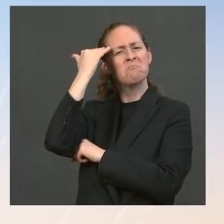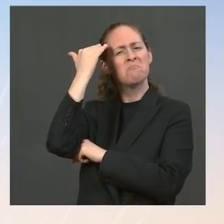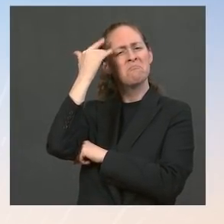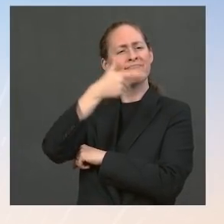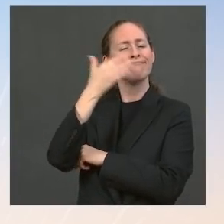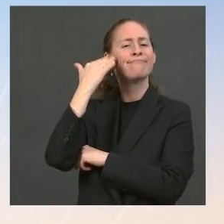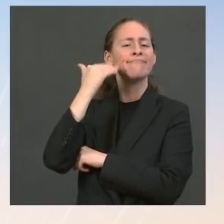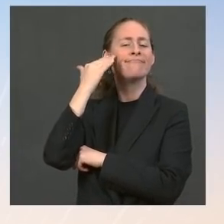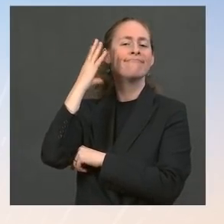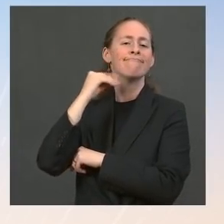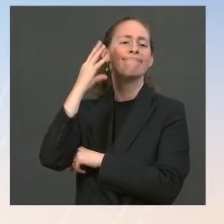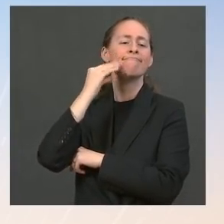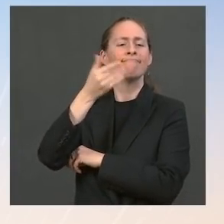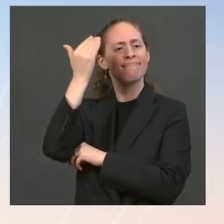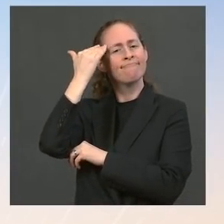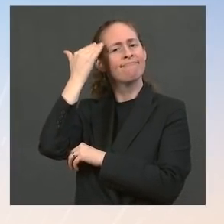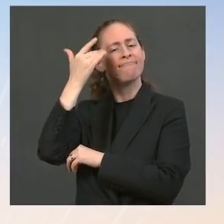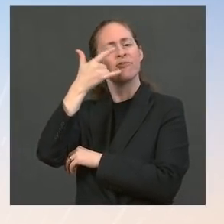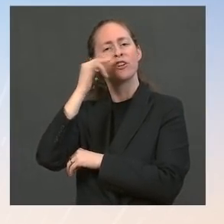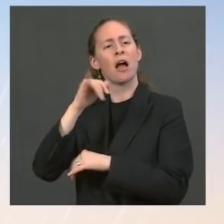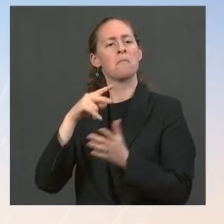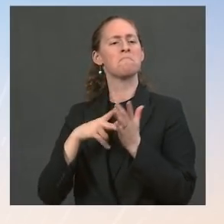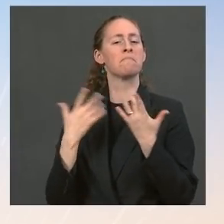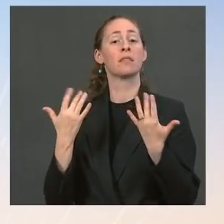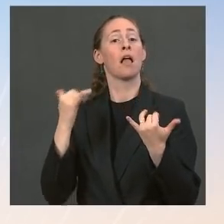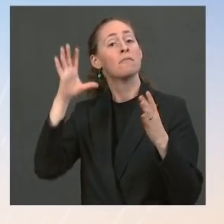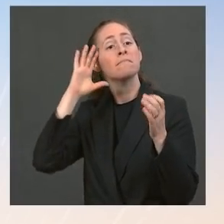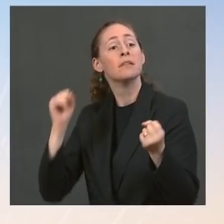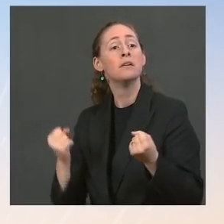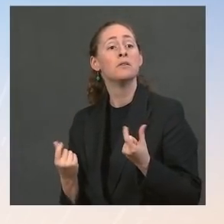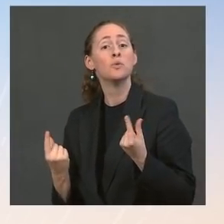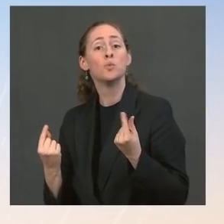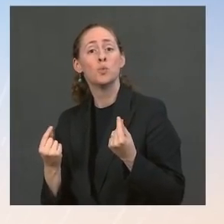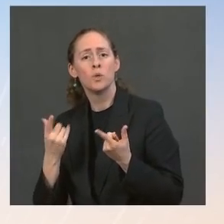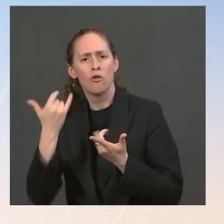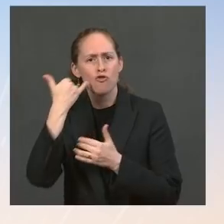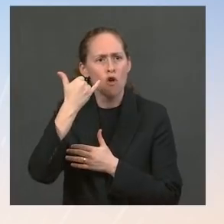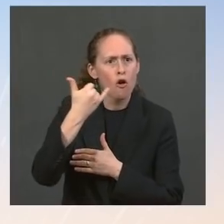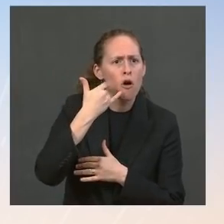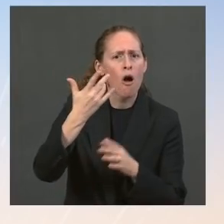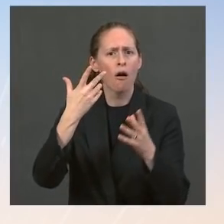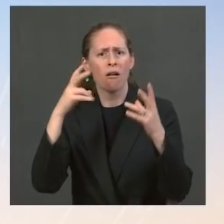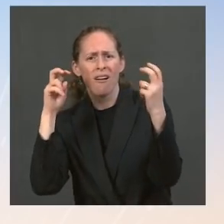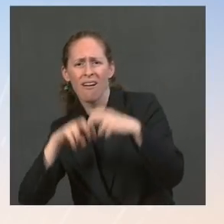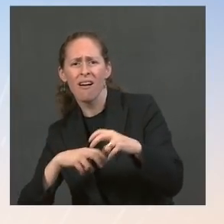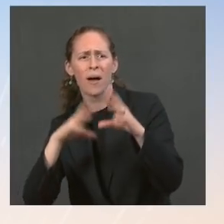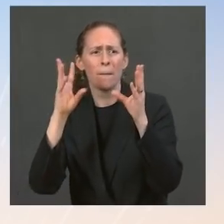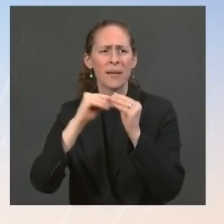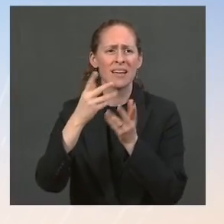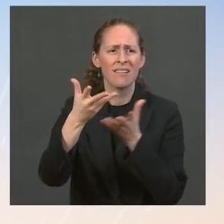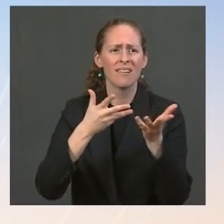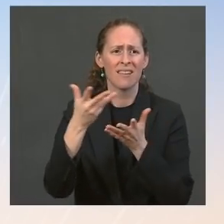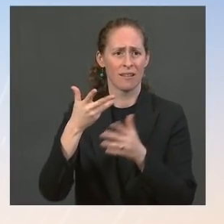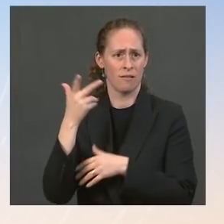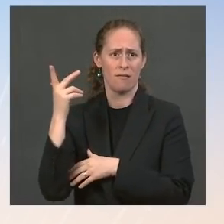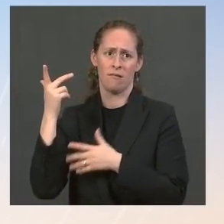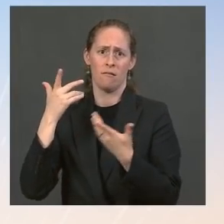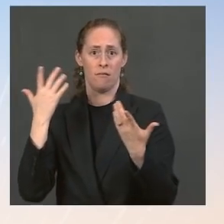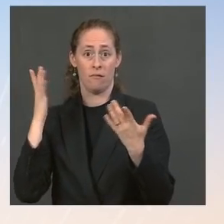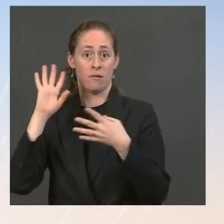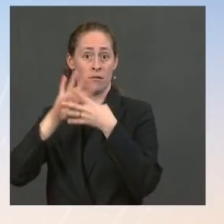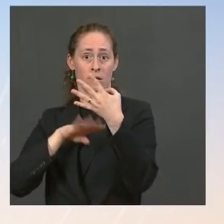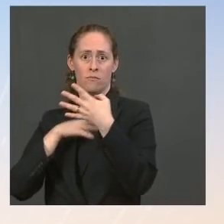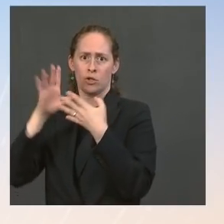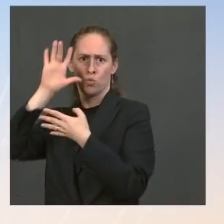what we're working towards now. That's what the president's been making phone calls about. That's what we have his schedule cleared for this afternoon. And I'm not going to